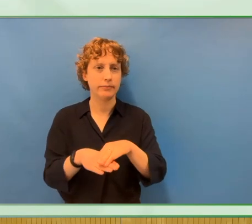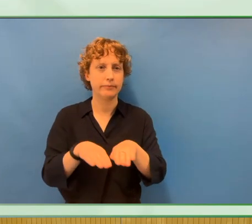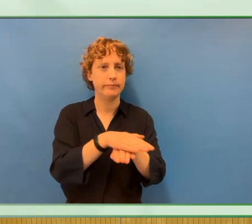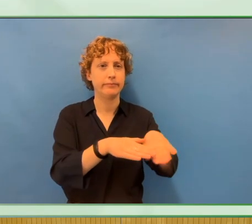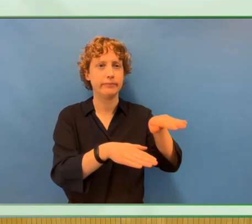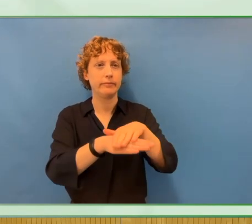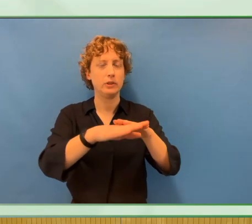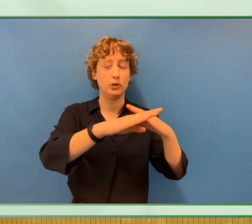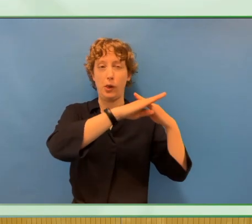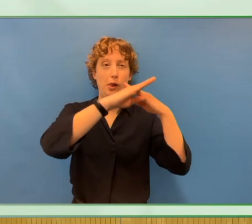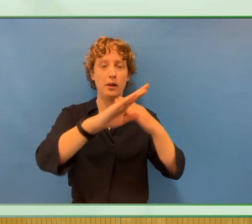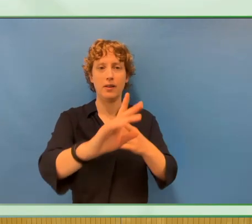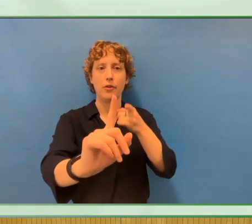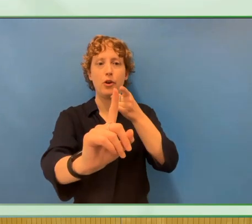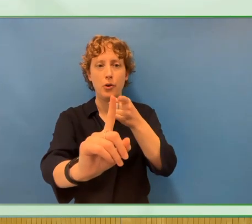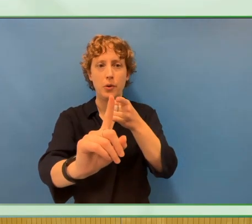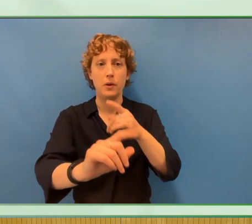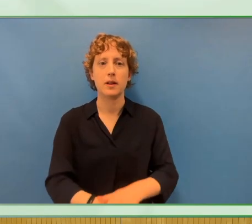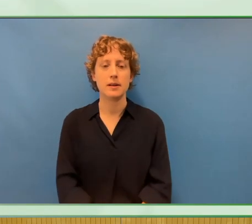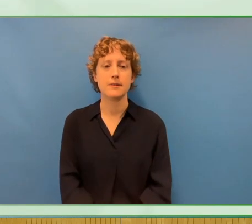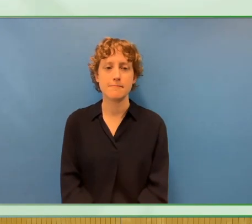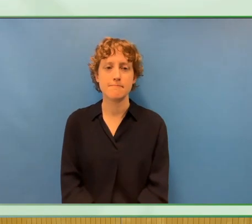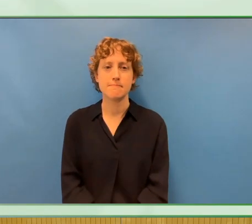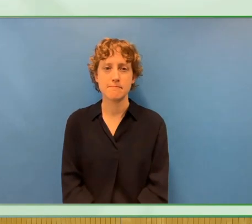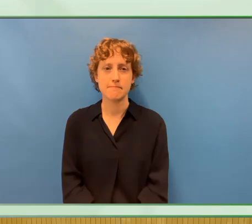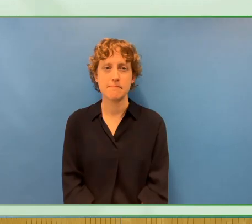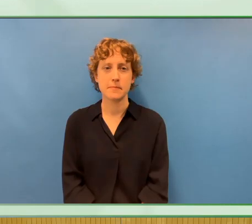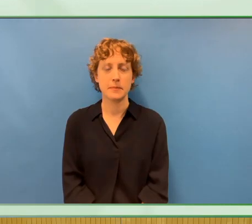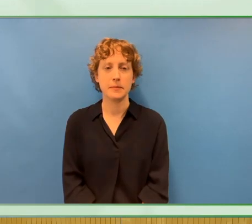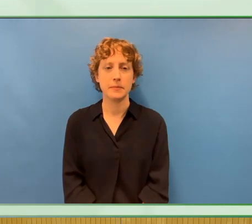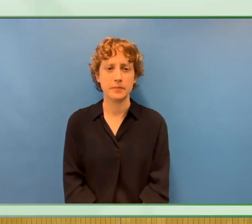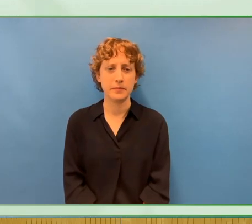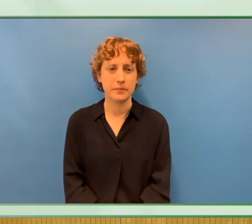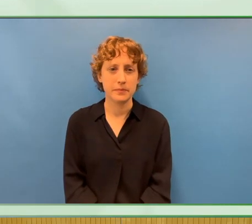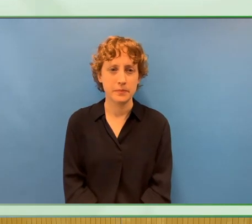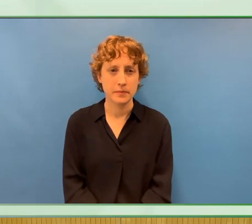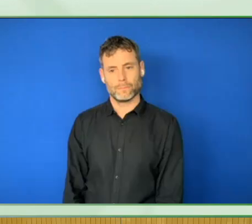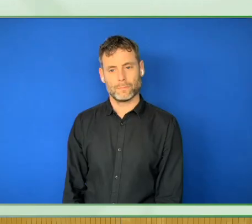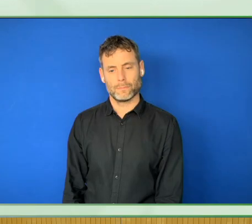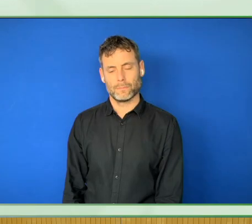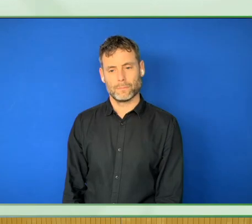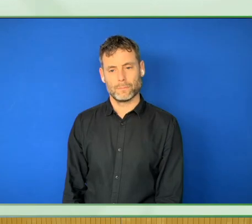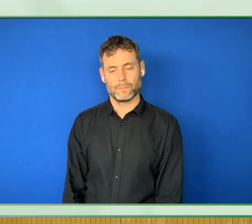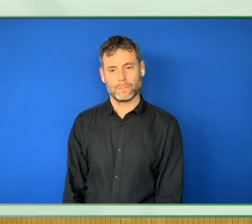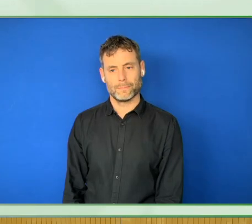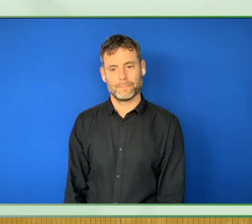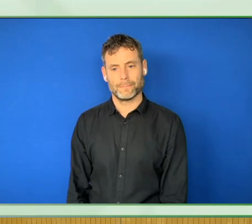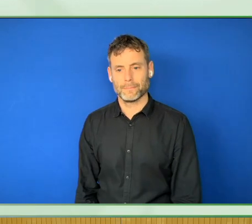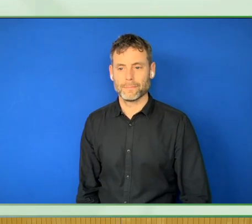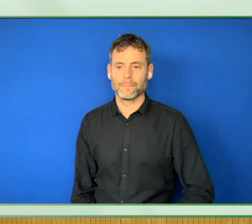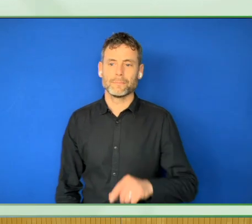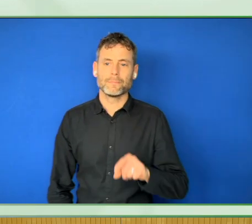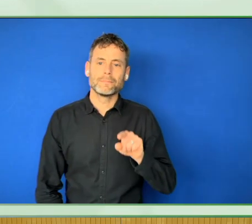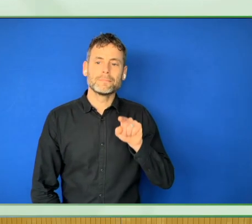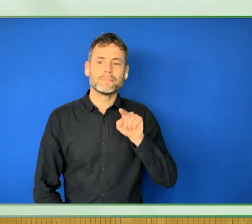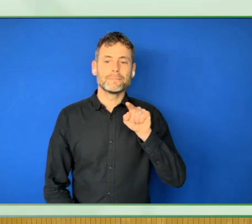touched the iceberg. The top of the iceberg, Yeah. and you're alluding to the bottom of the iceberg. And you? Camille? So what's interesting to me about what you said